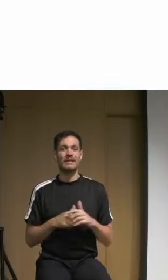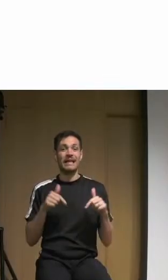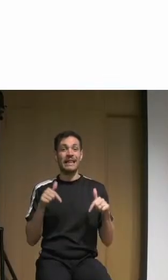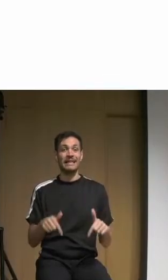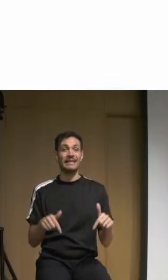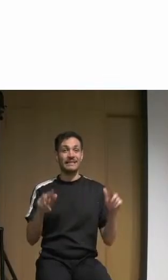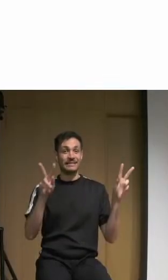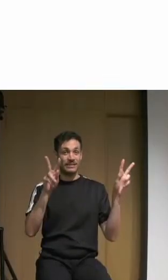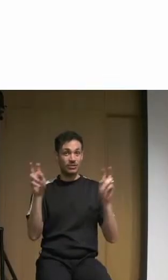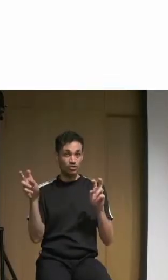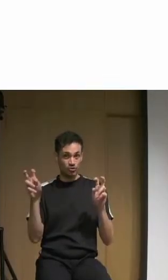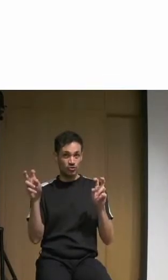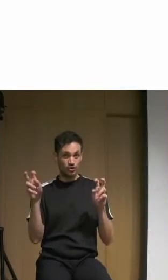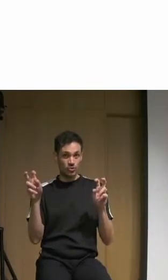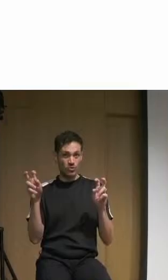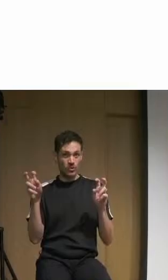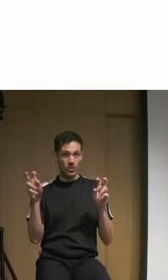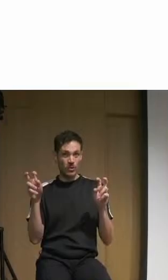that is one of the most,